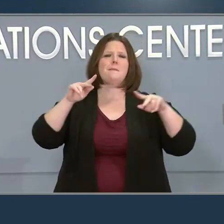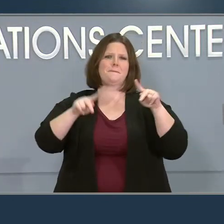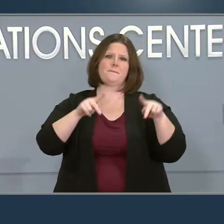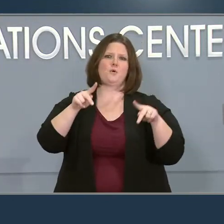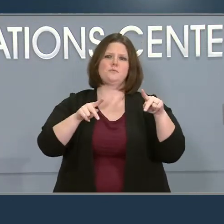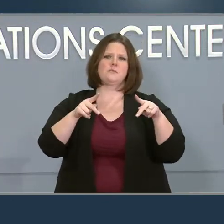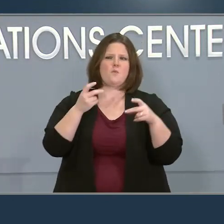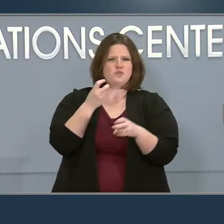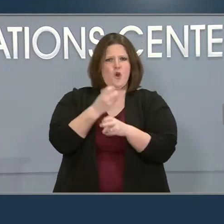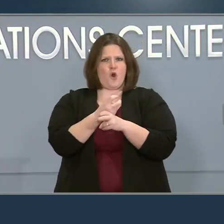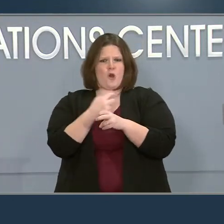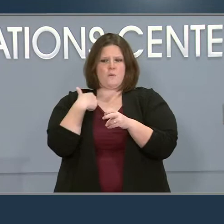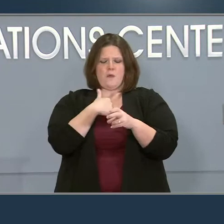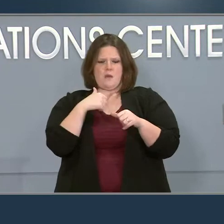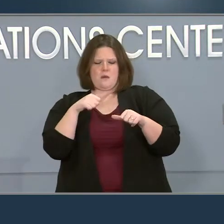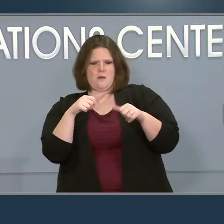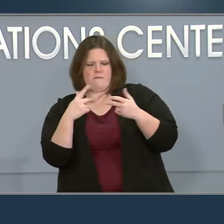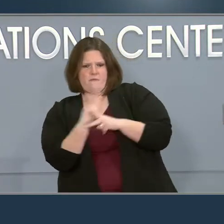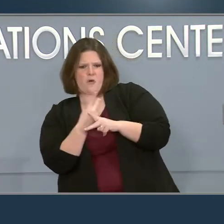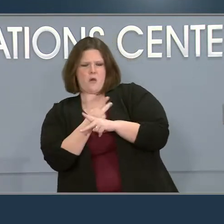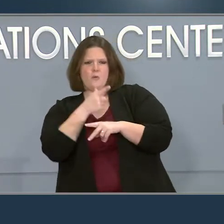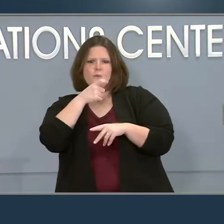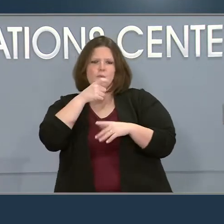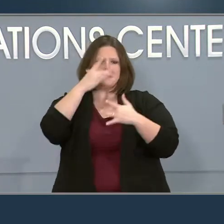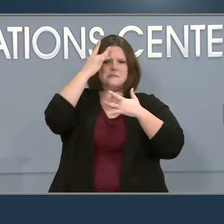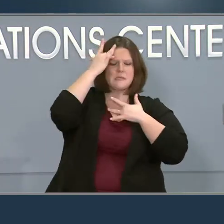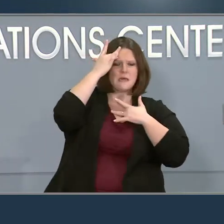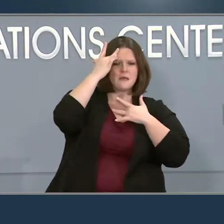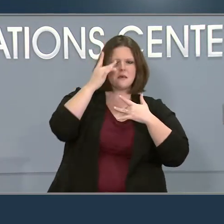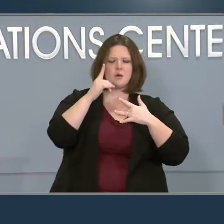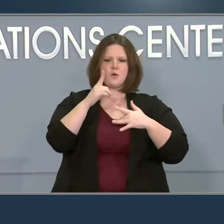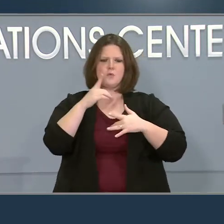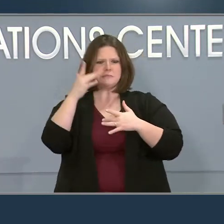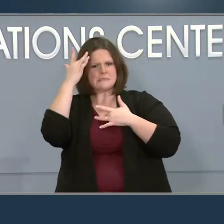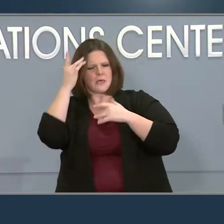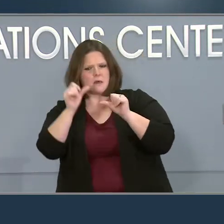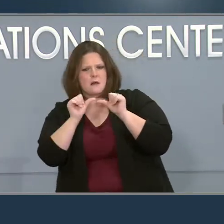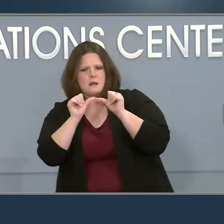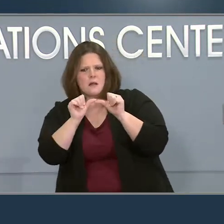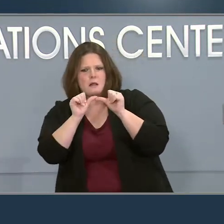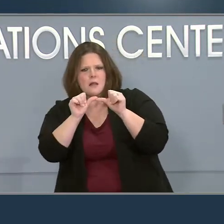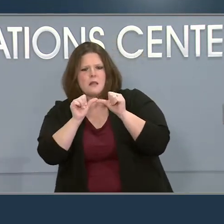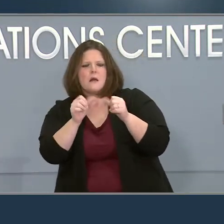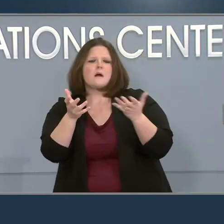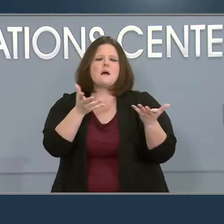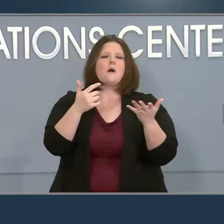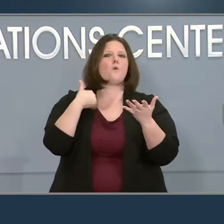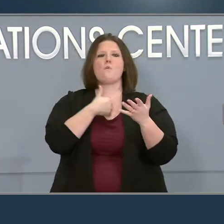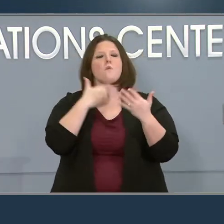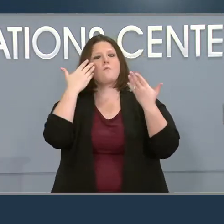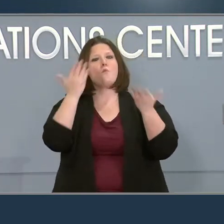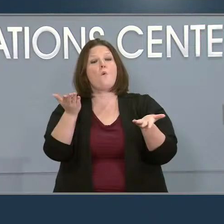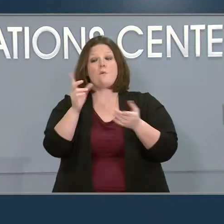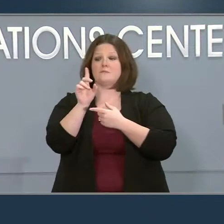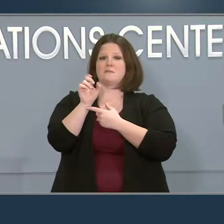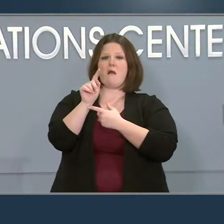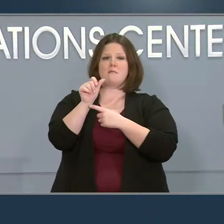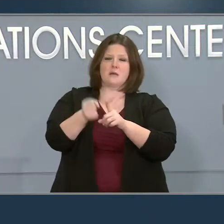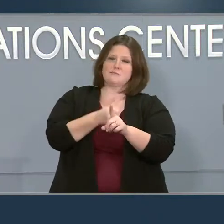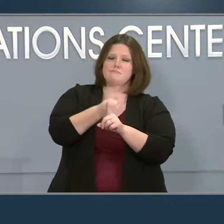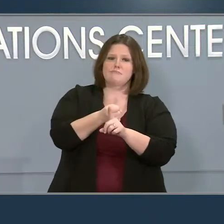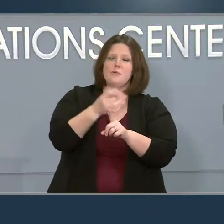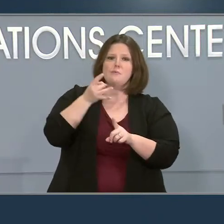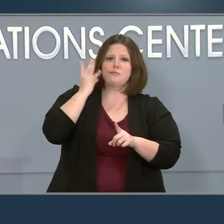or who's going to experience those long-term symptoms from COVID-19. What we do know is